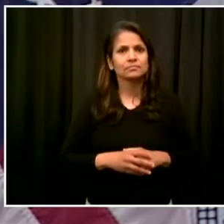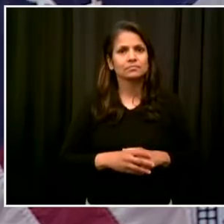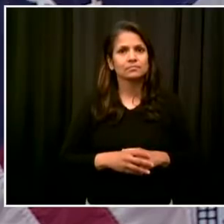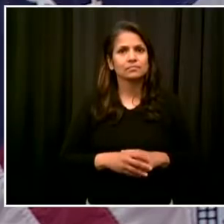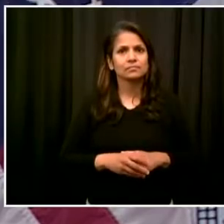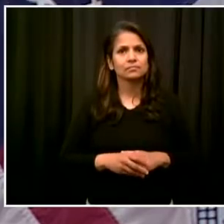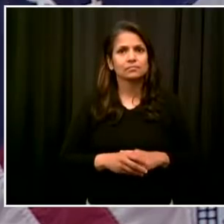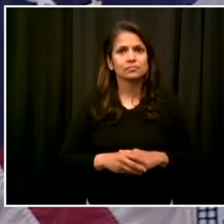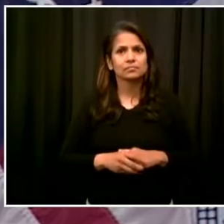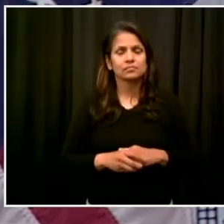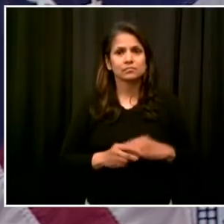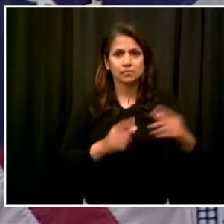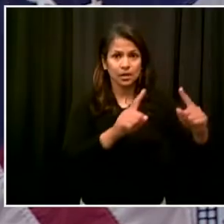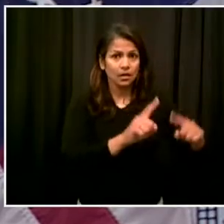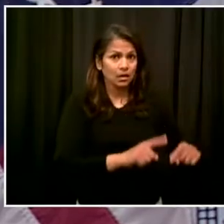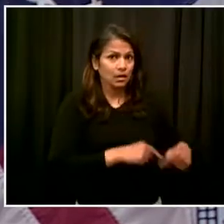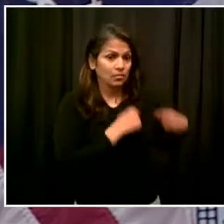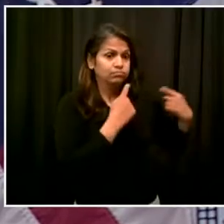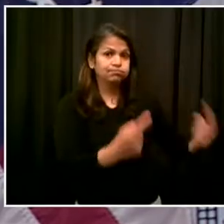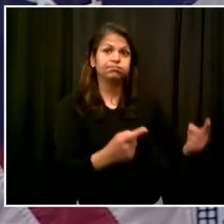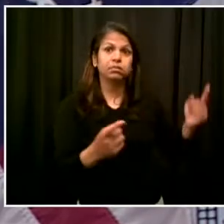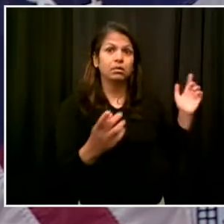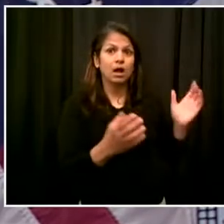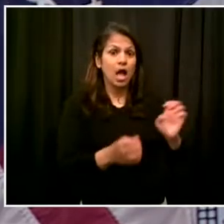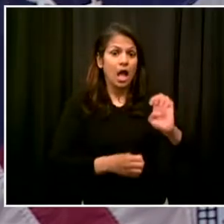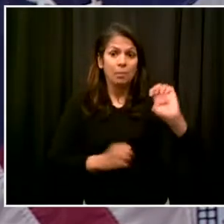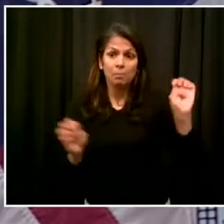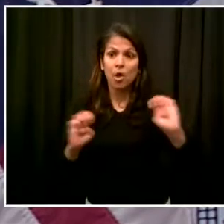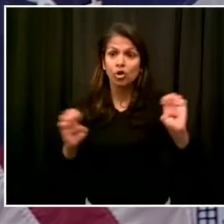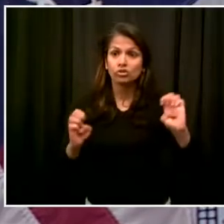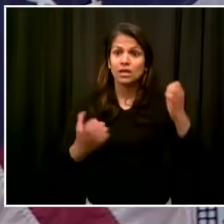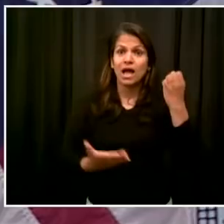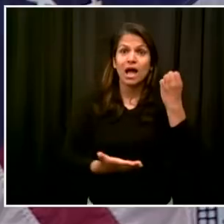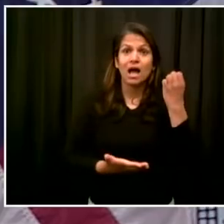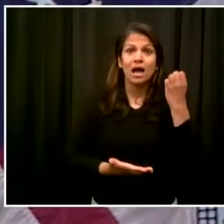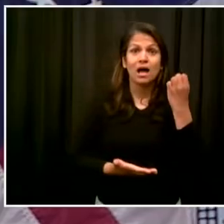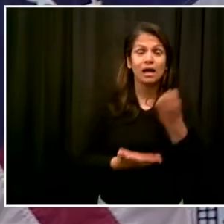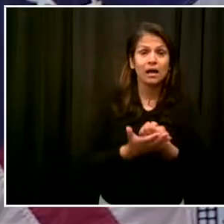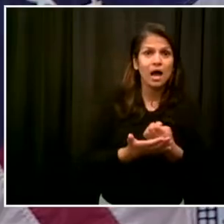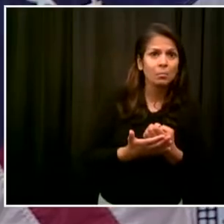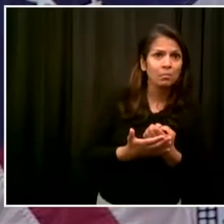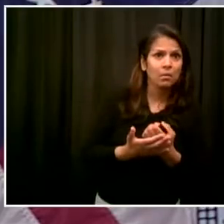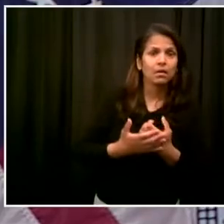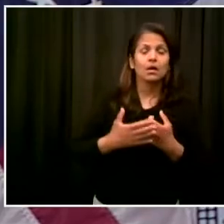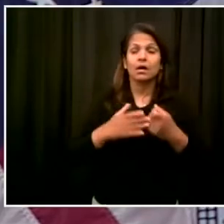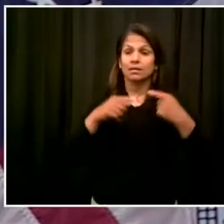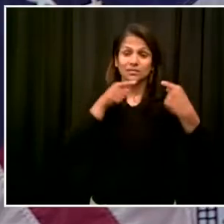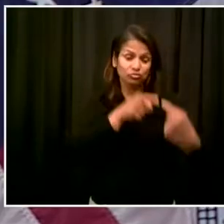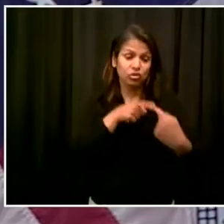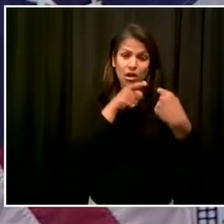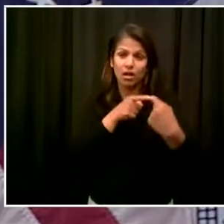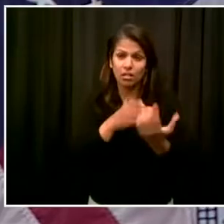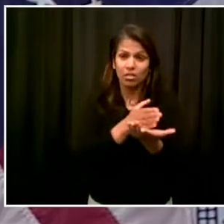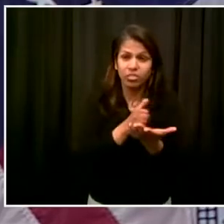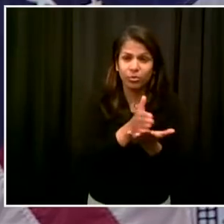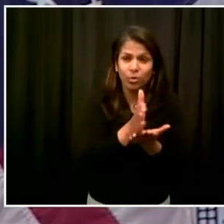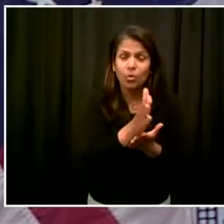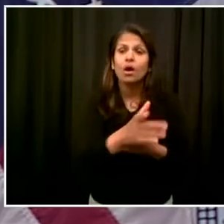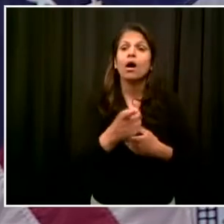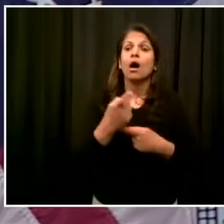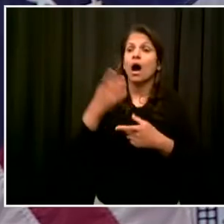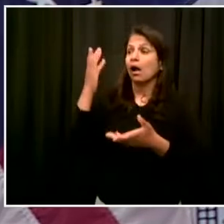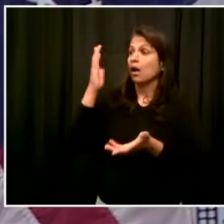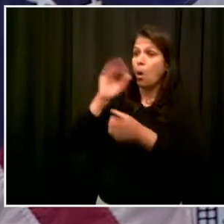known in almost 90 years. And we're dealing with the greatest fiscal crisis that we've seen in